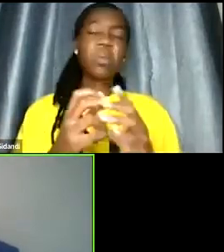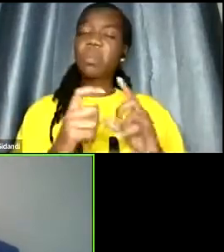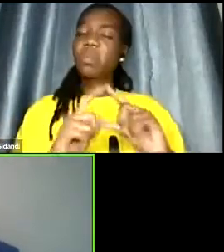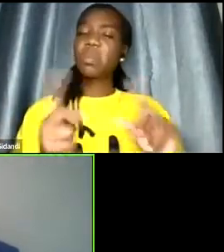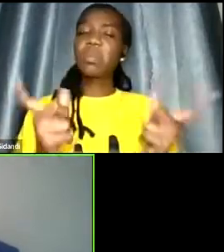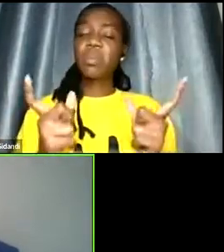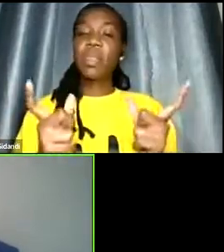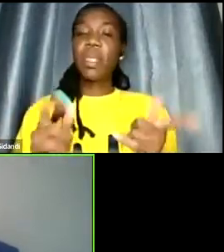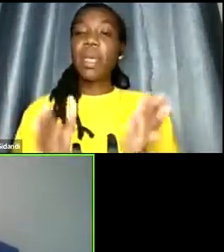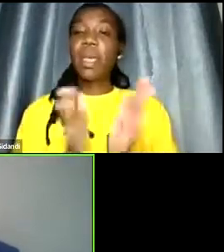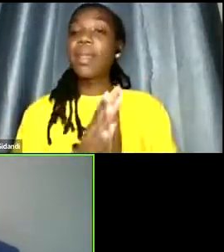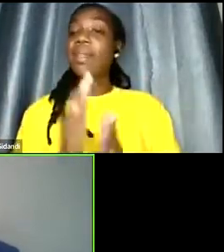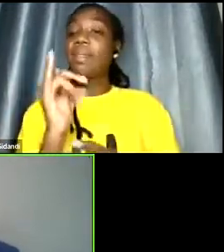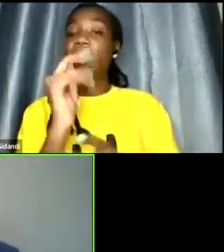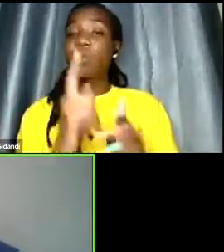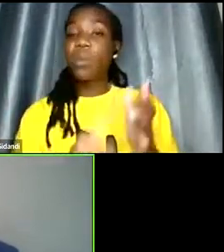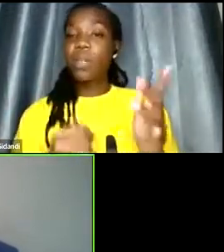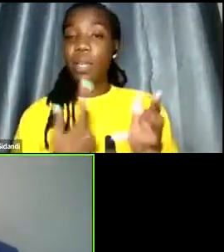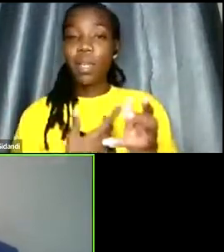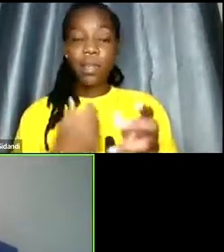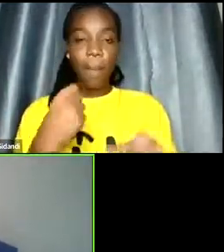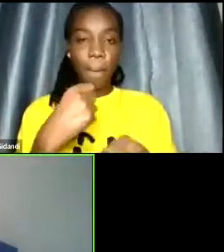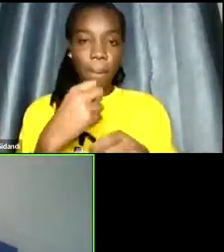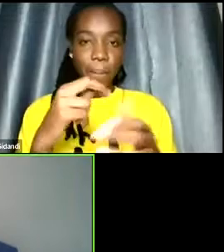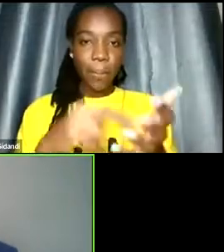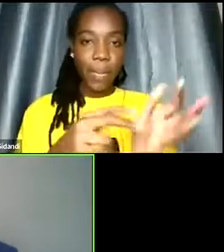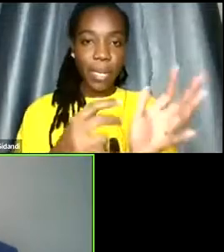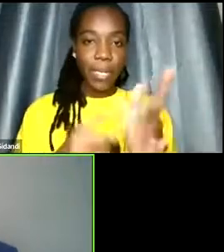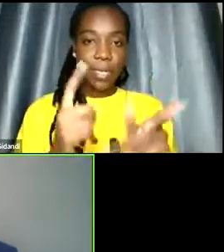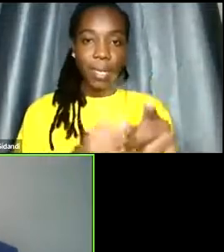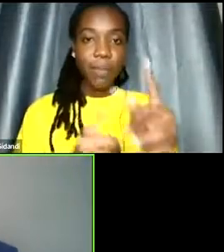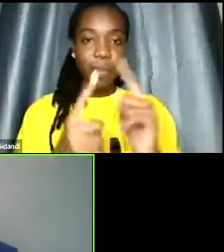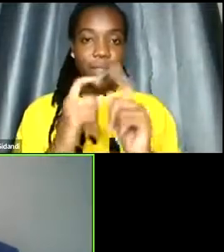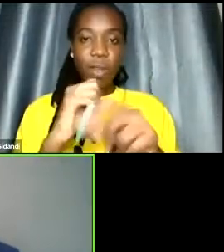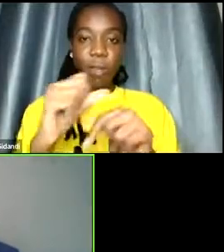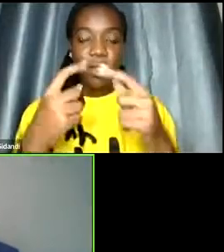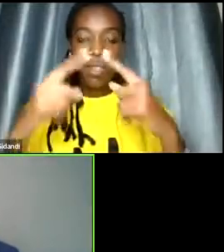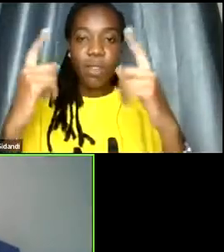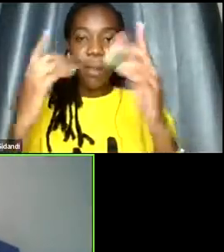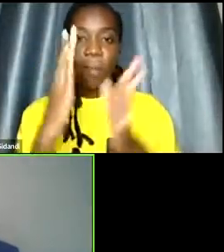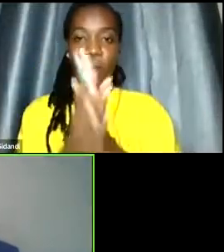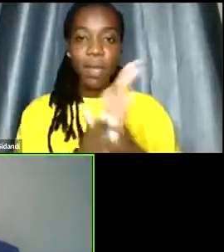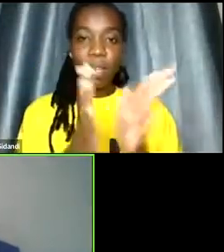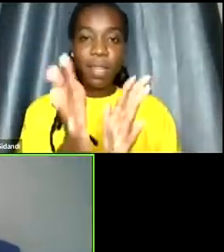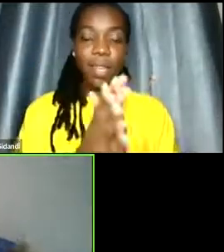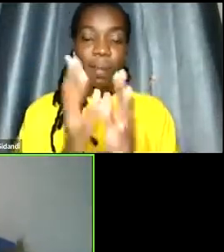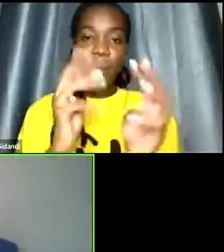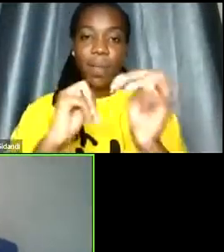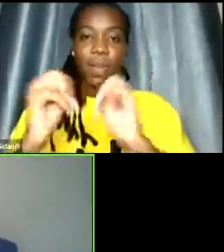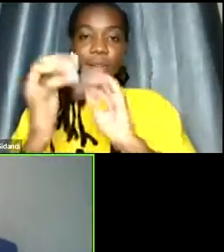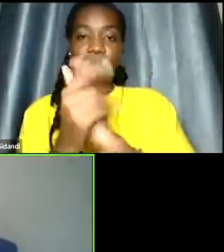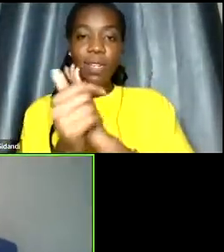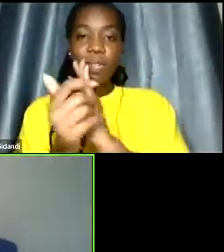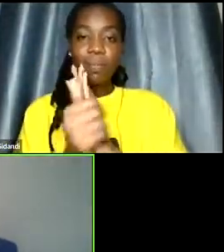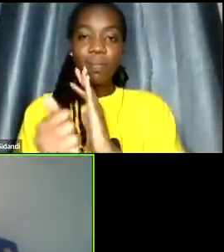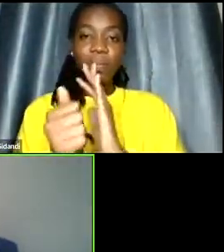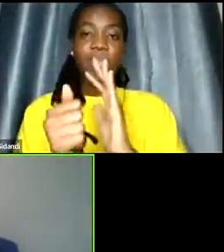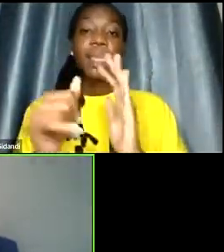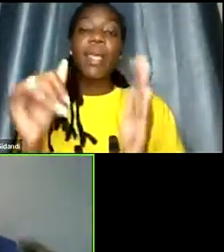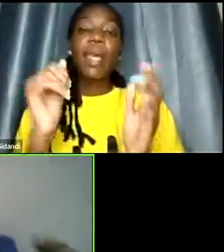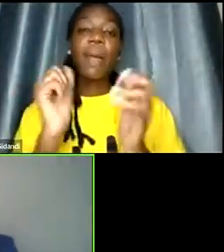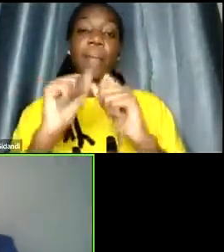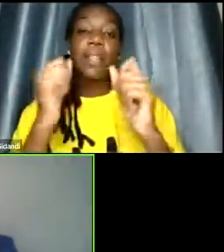Now, that's what we mean when we talk of talent planning, succession planning, and talent management. The ability for your organization